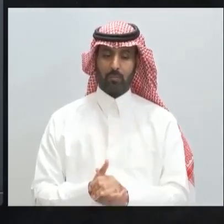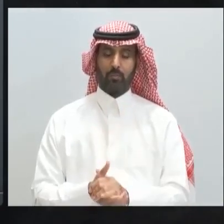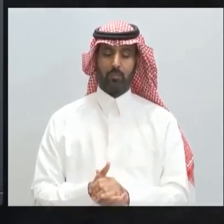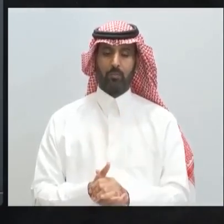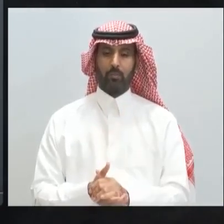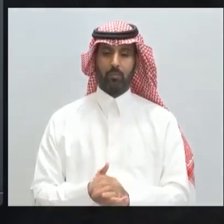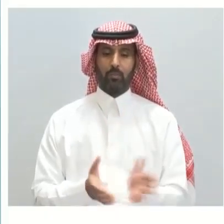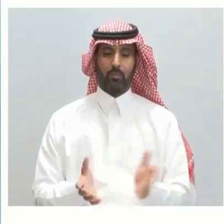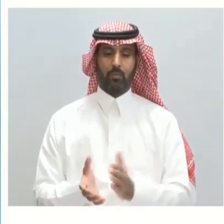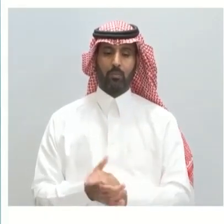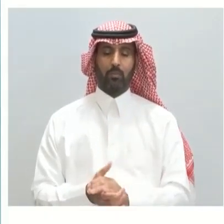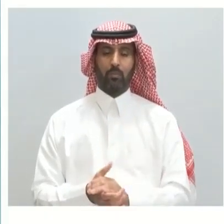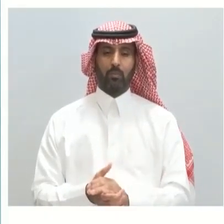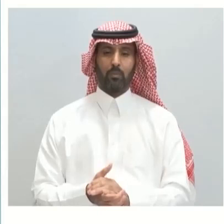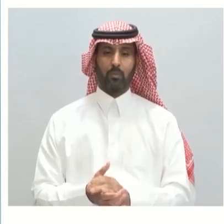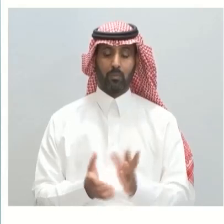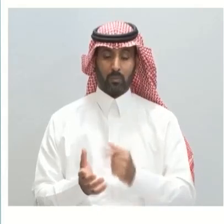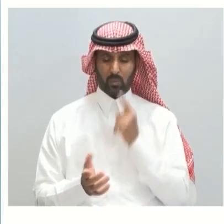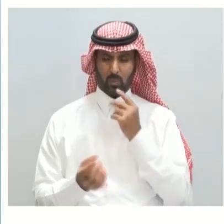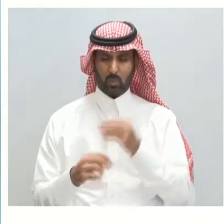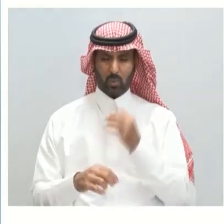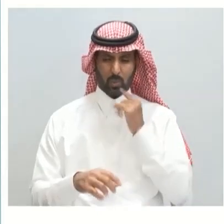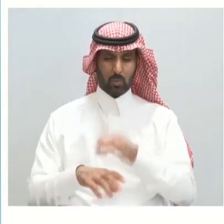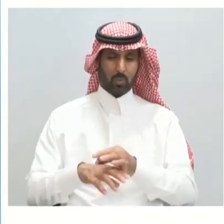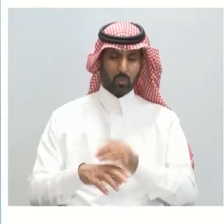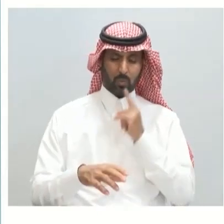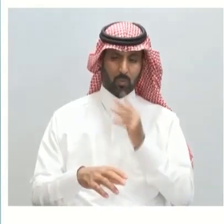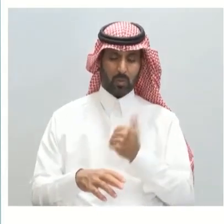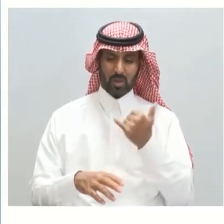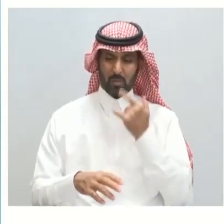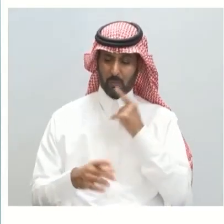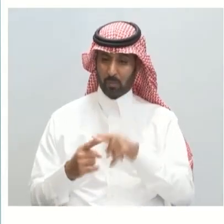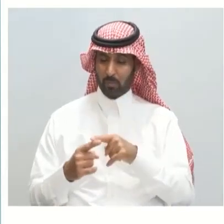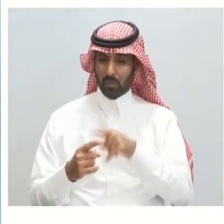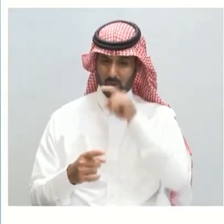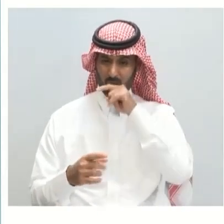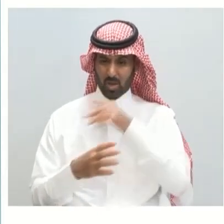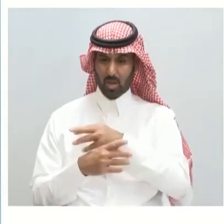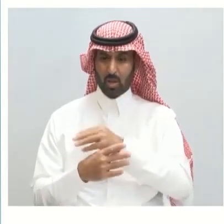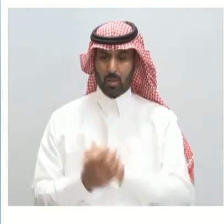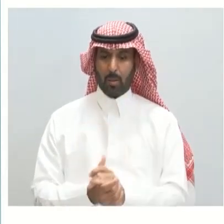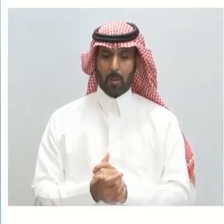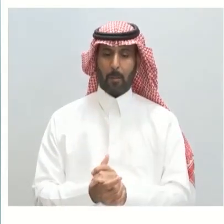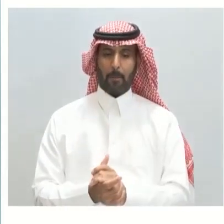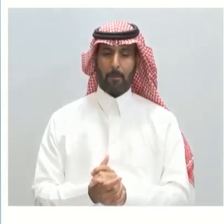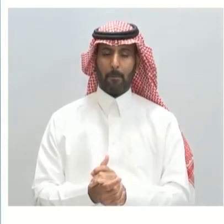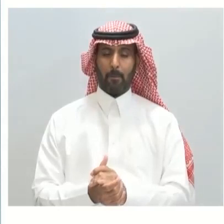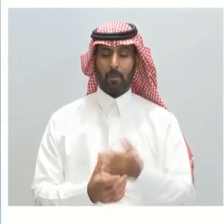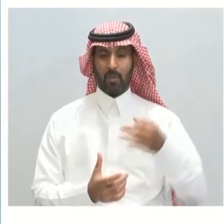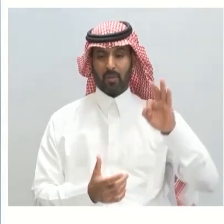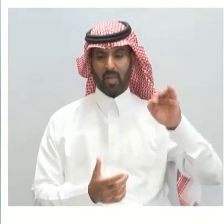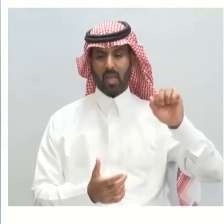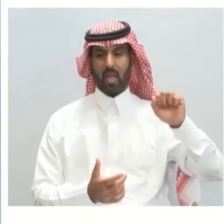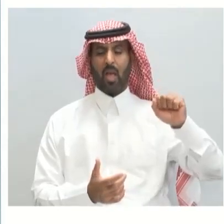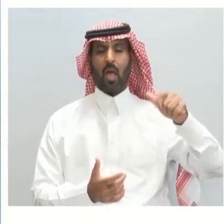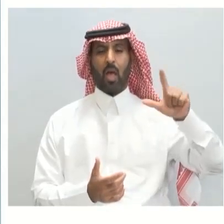lucky. As he said, there can't be too many people who can claim that. So that's correct. So now that we have listened